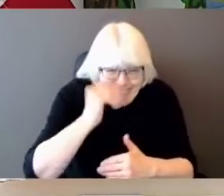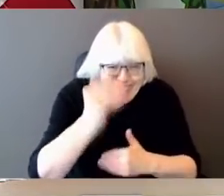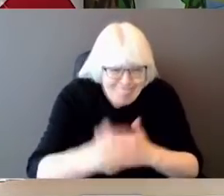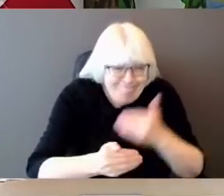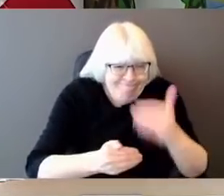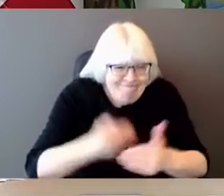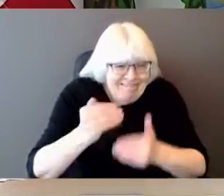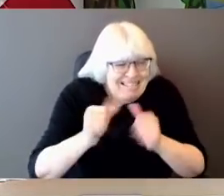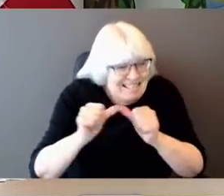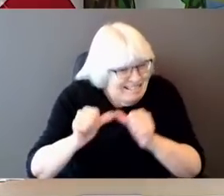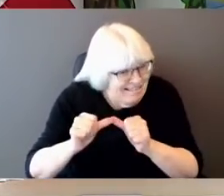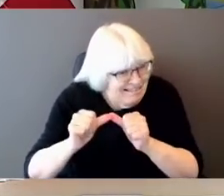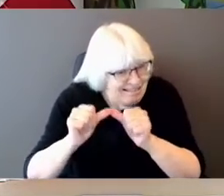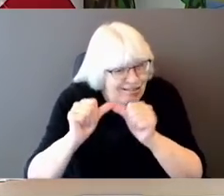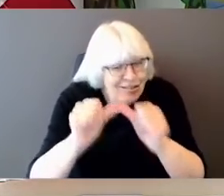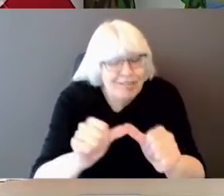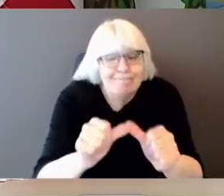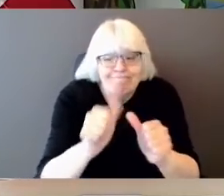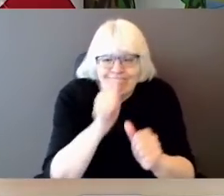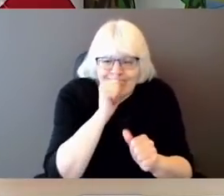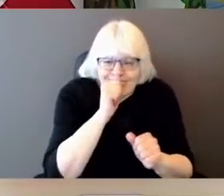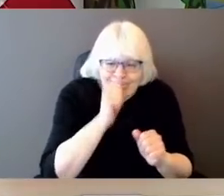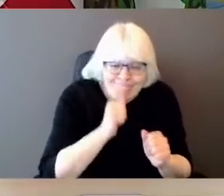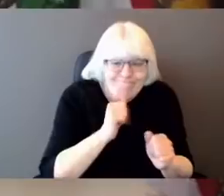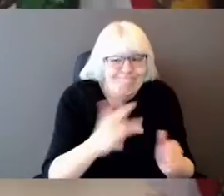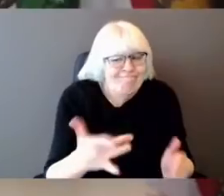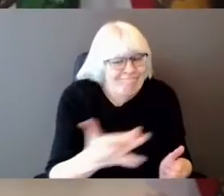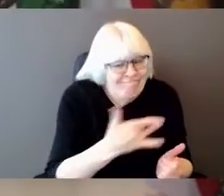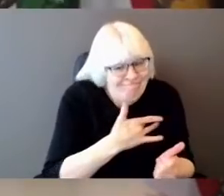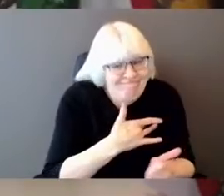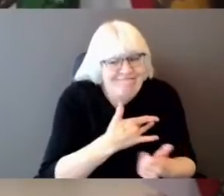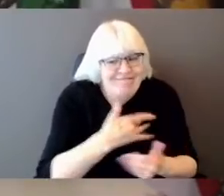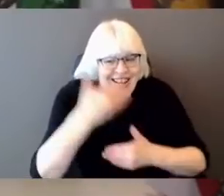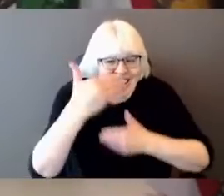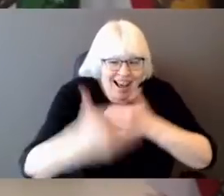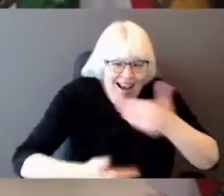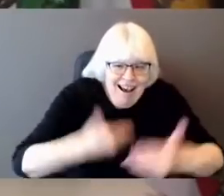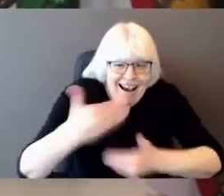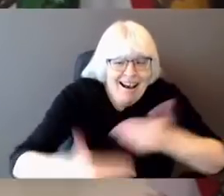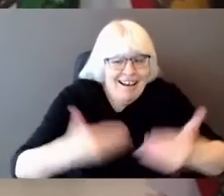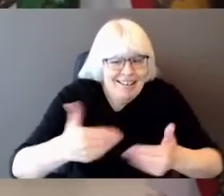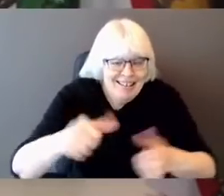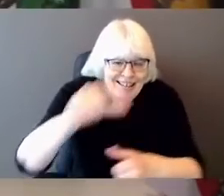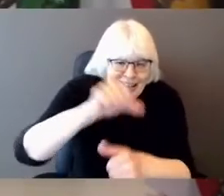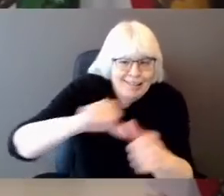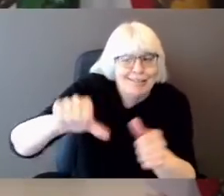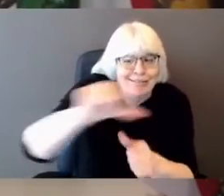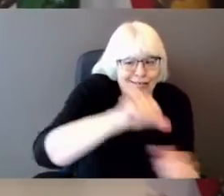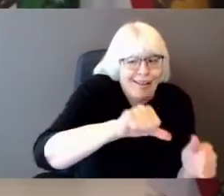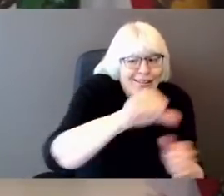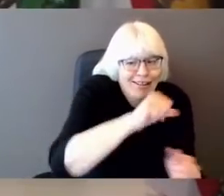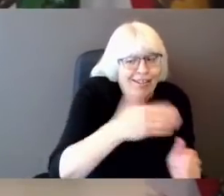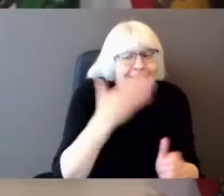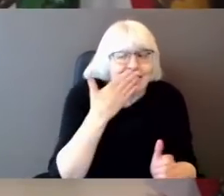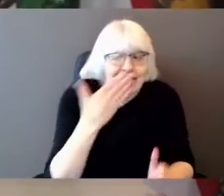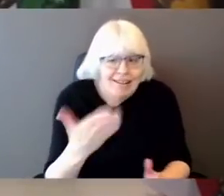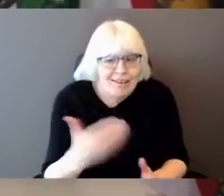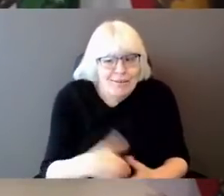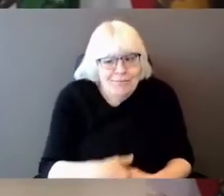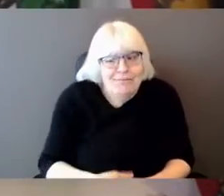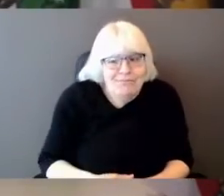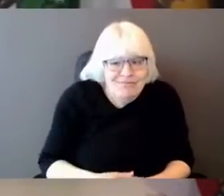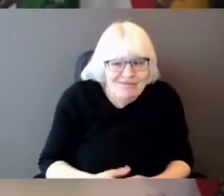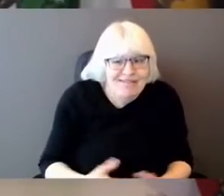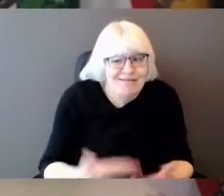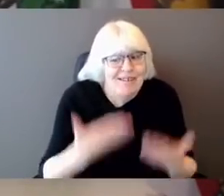and kind. Thank you. Thank you so very much, Dr. Morrison and Dr. Cameron. We